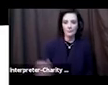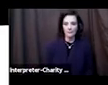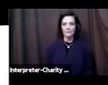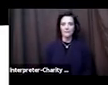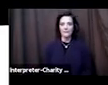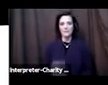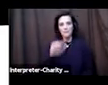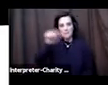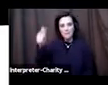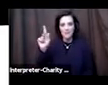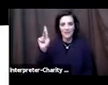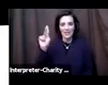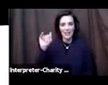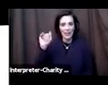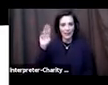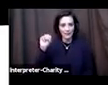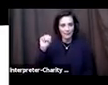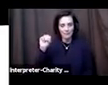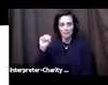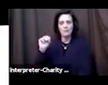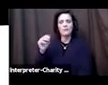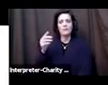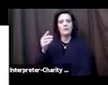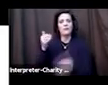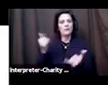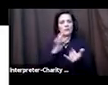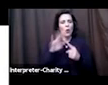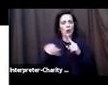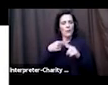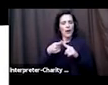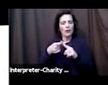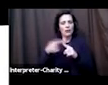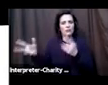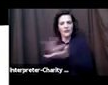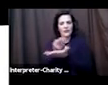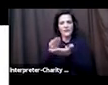Sure. So why should you care about funding? We're going to switch.